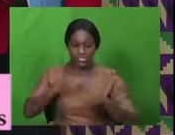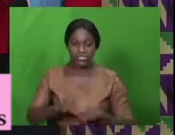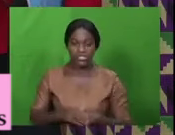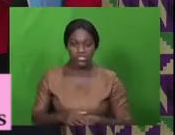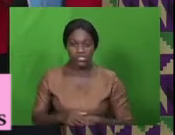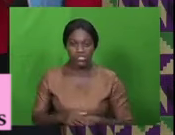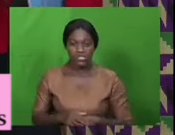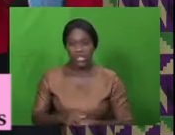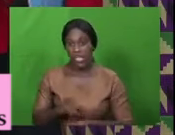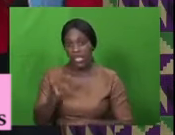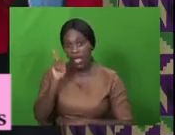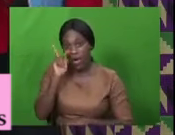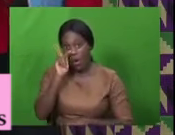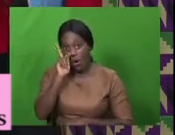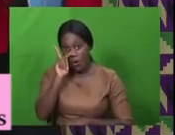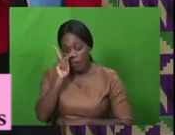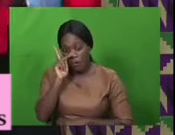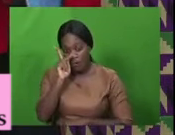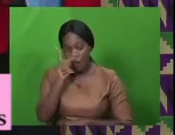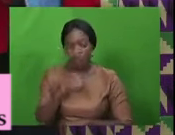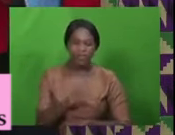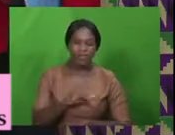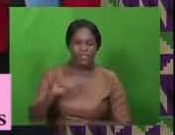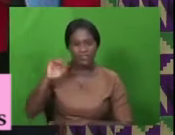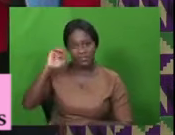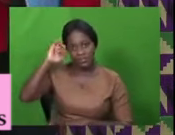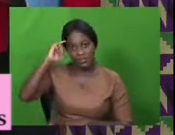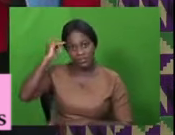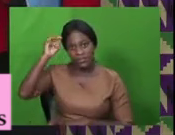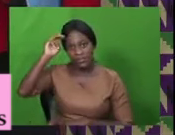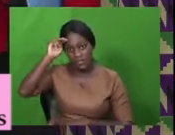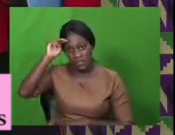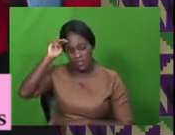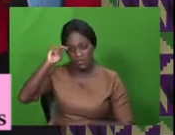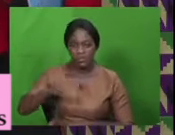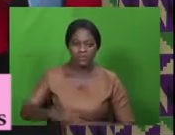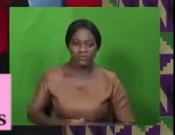John Agyekum Kufuor and John Dramani Mahama.